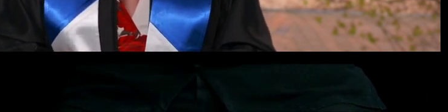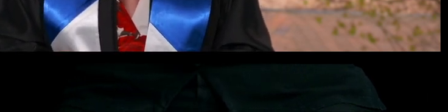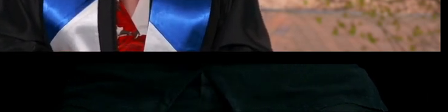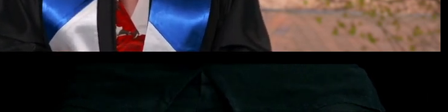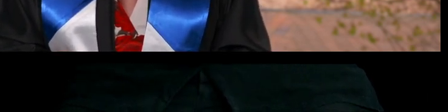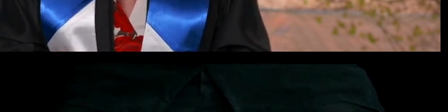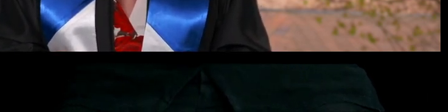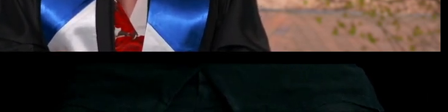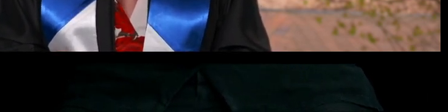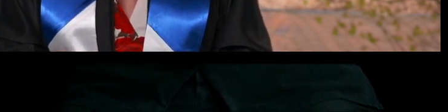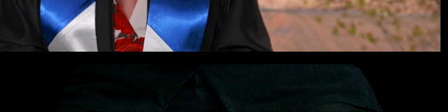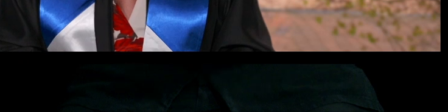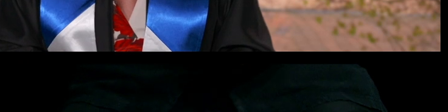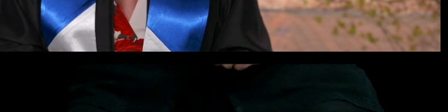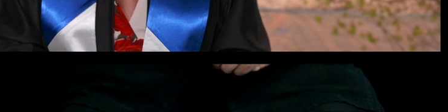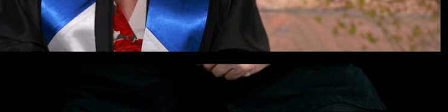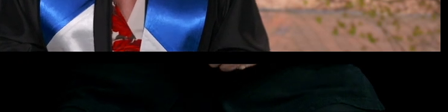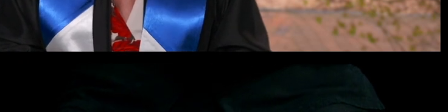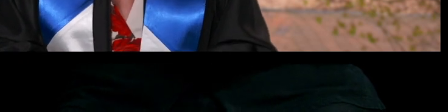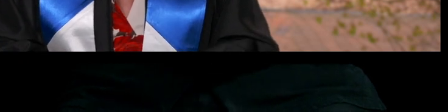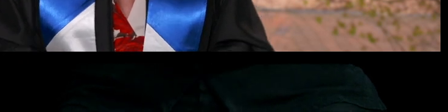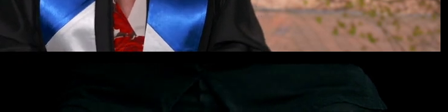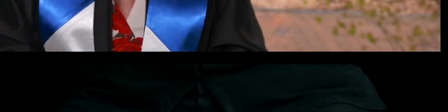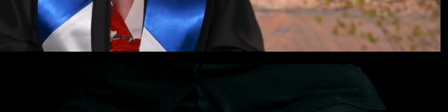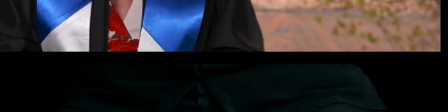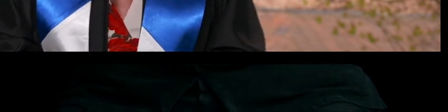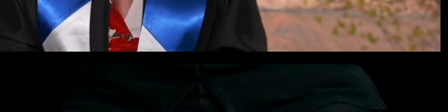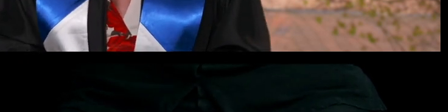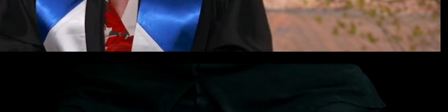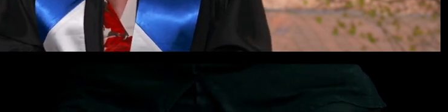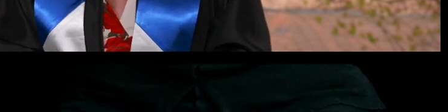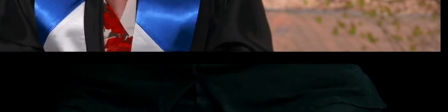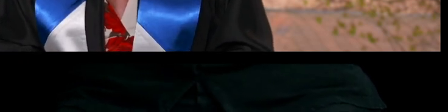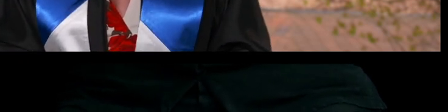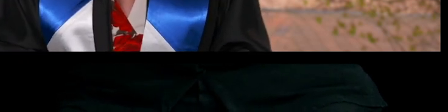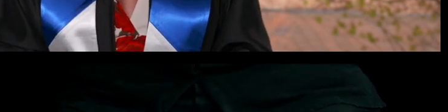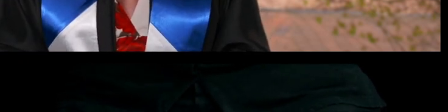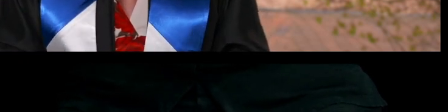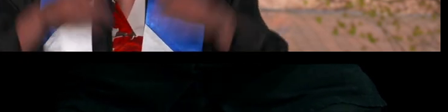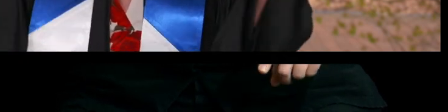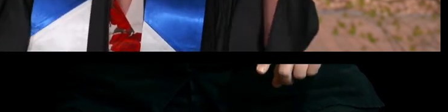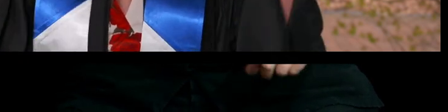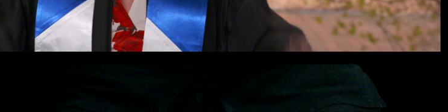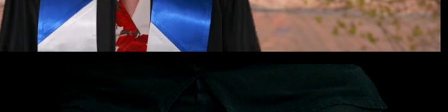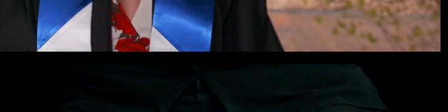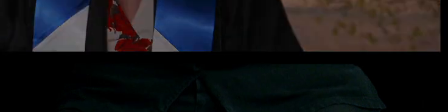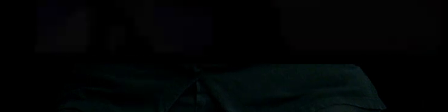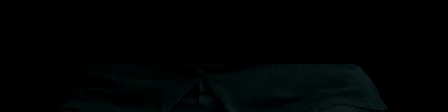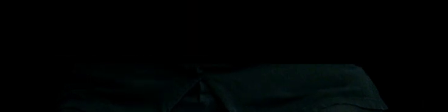are when we strive and thrive beyond the challenges we face. Thank you and congratulations again to the class of